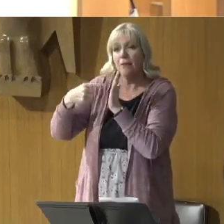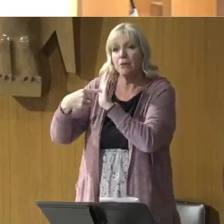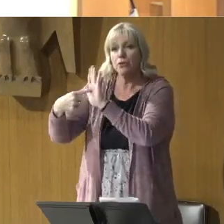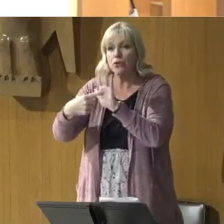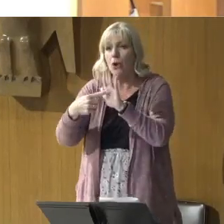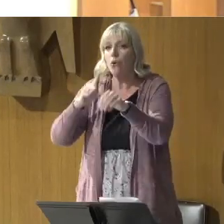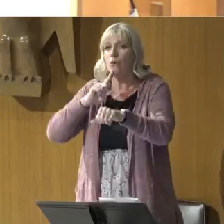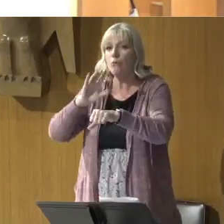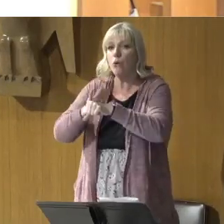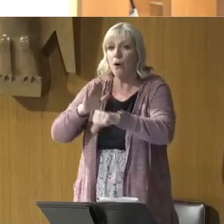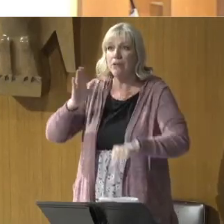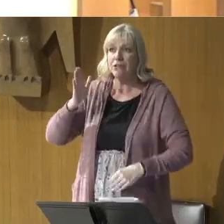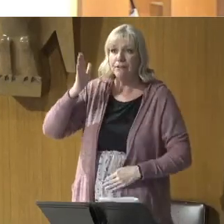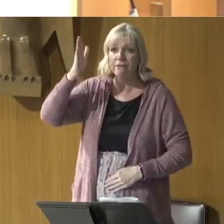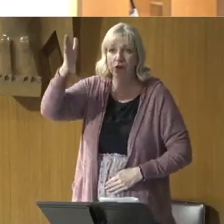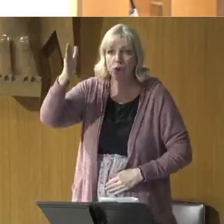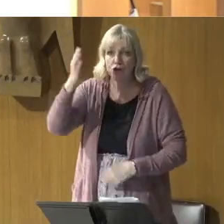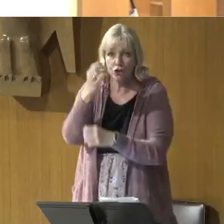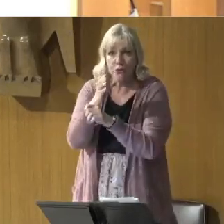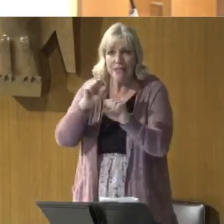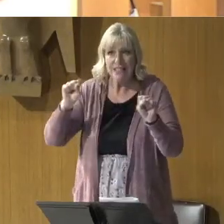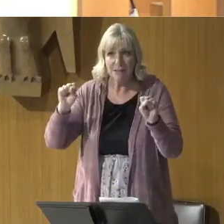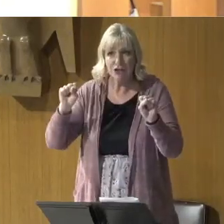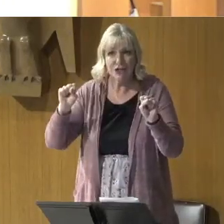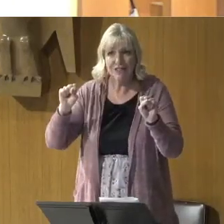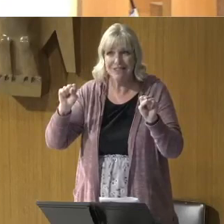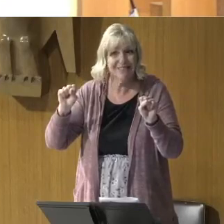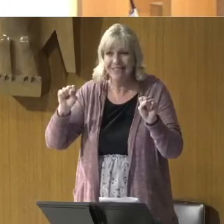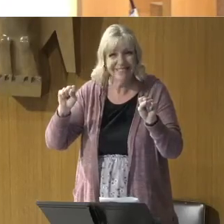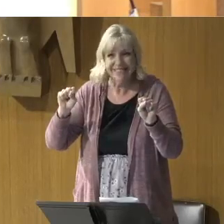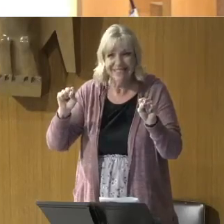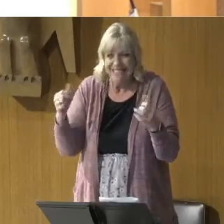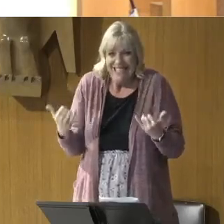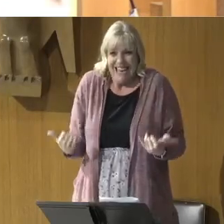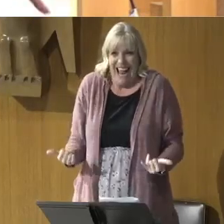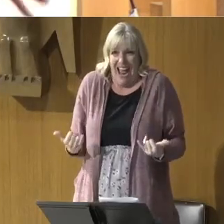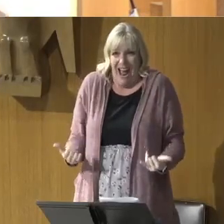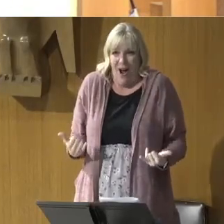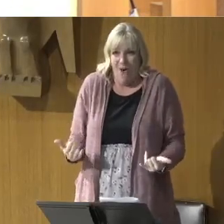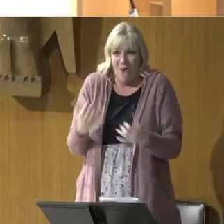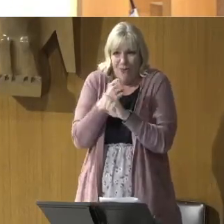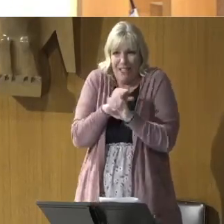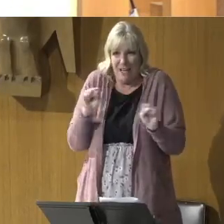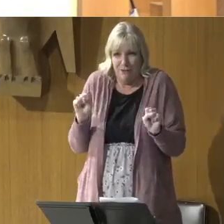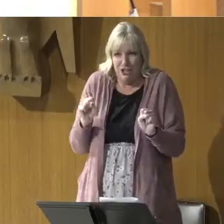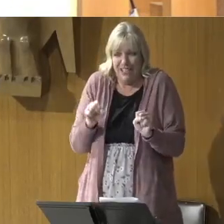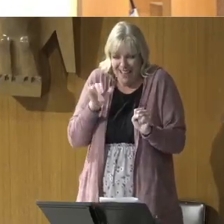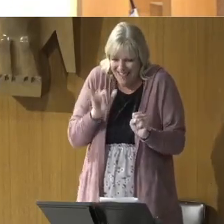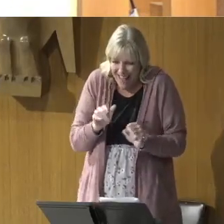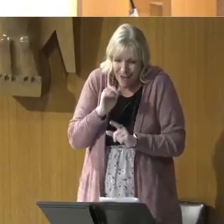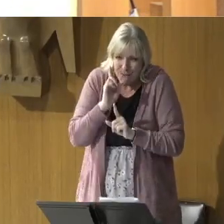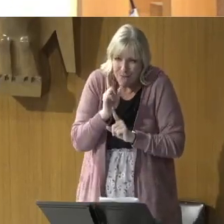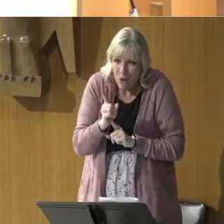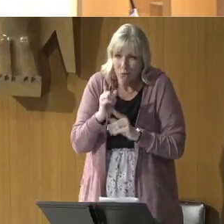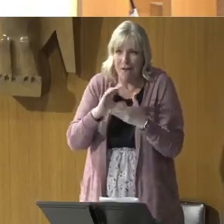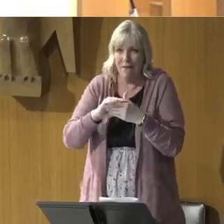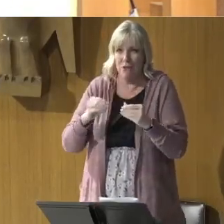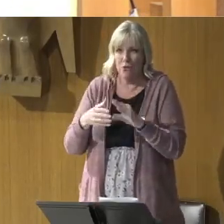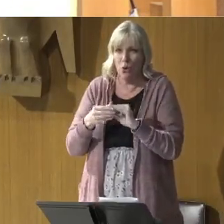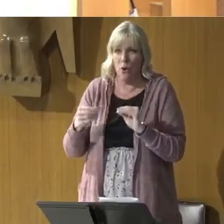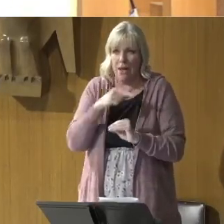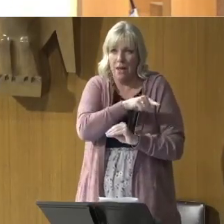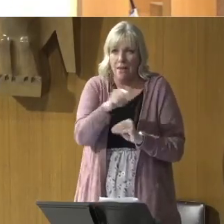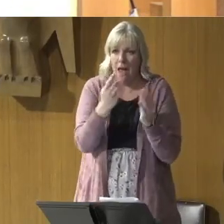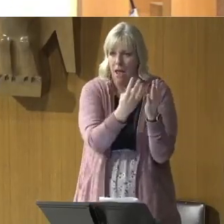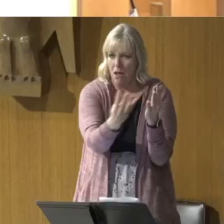a future redemption. That redemption has come now in this moment of the story, right in front of their eyes through